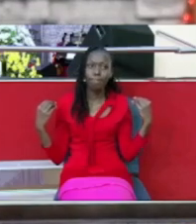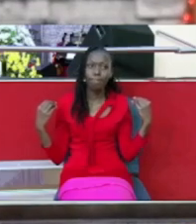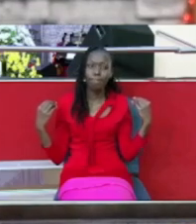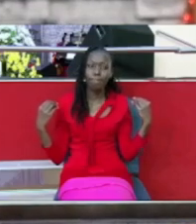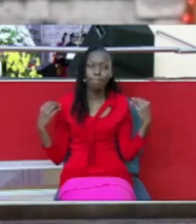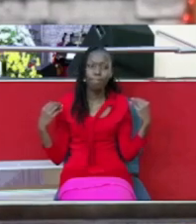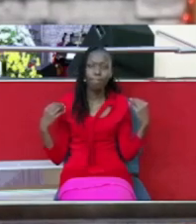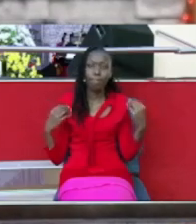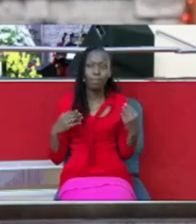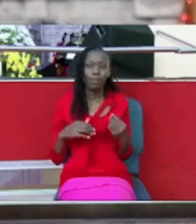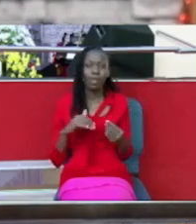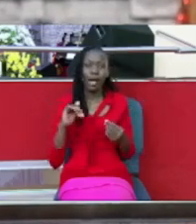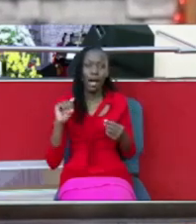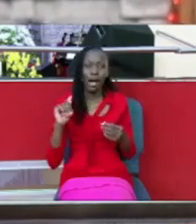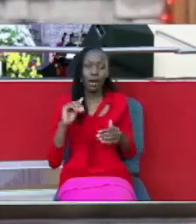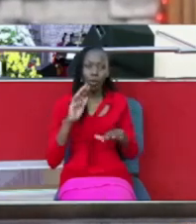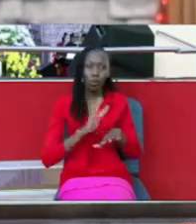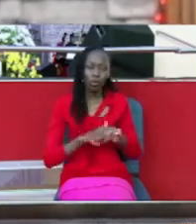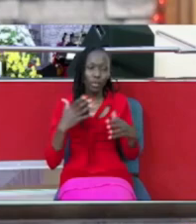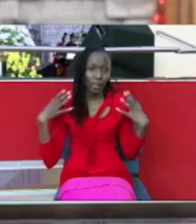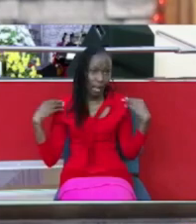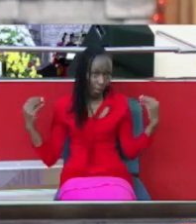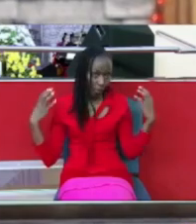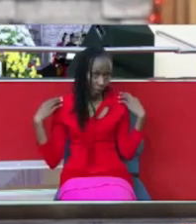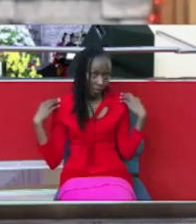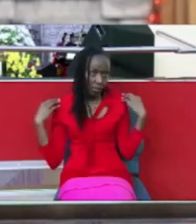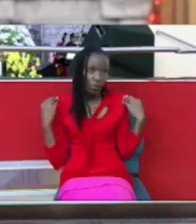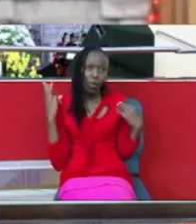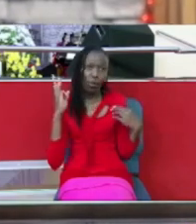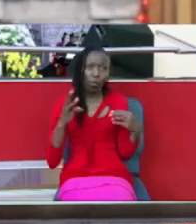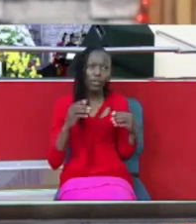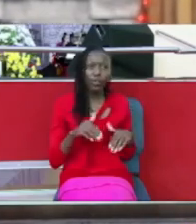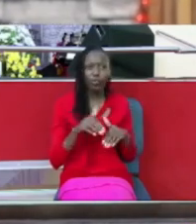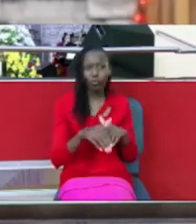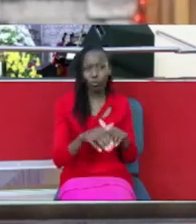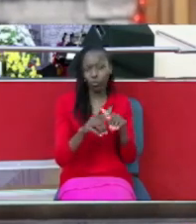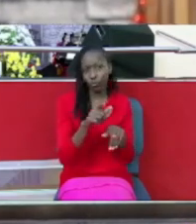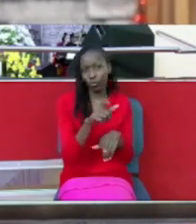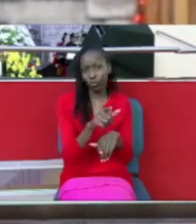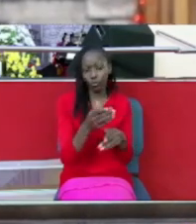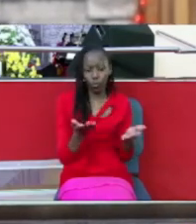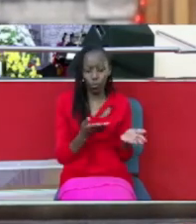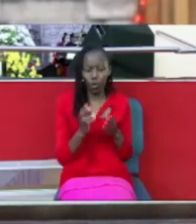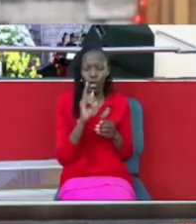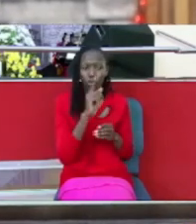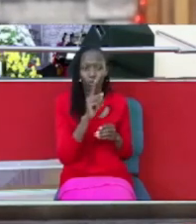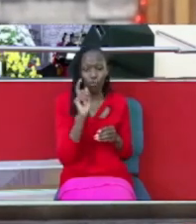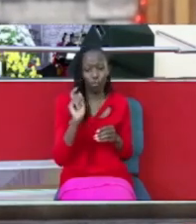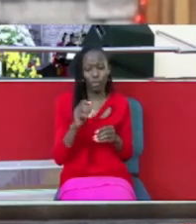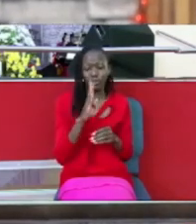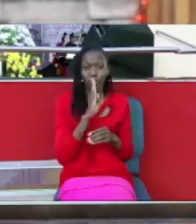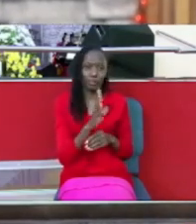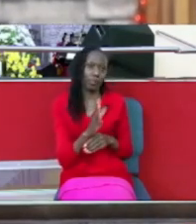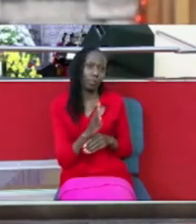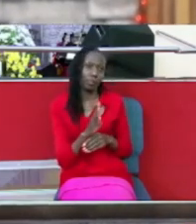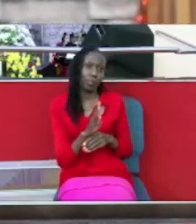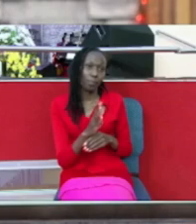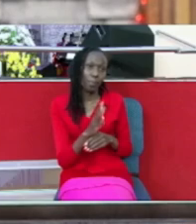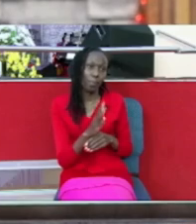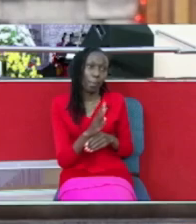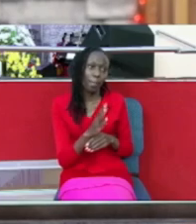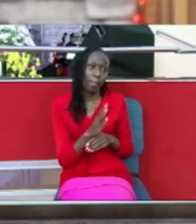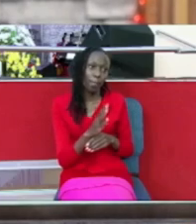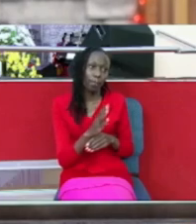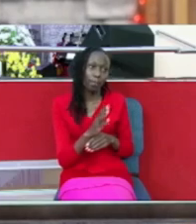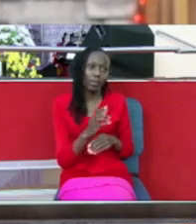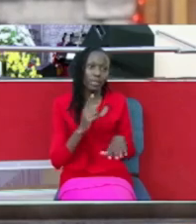unayofanya. A good habit will automatically find you where you are supposed to be. Tabia nzuri kwa kila wakati itakupata mahali unapostahili